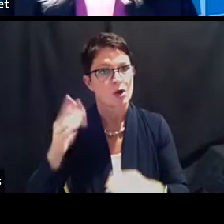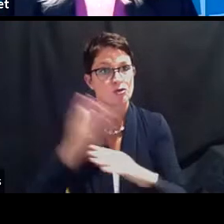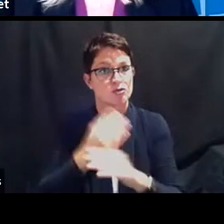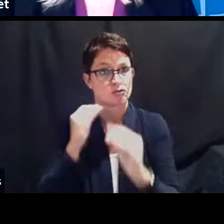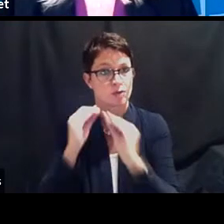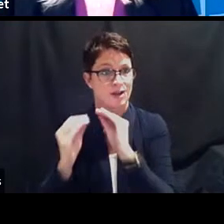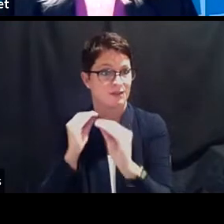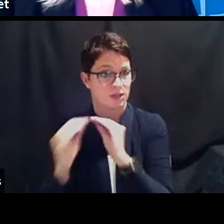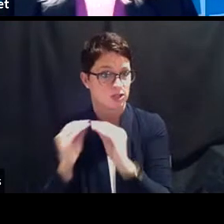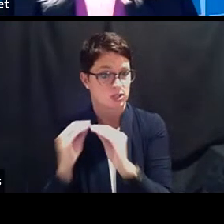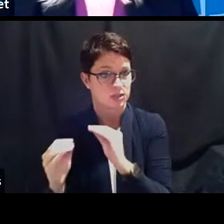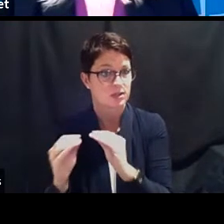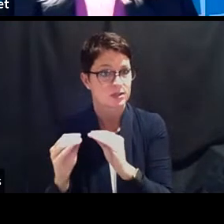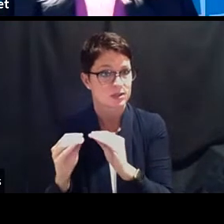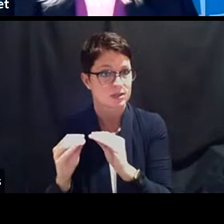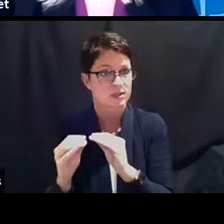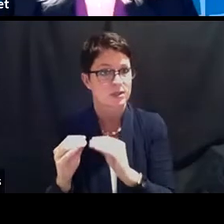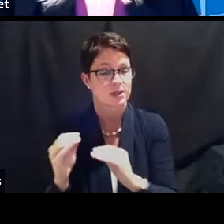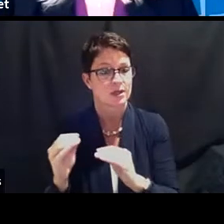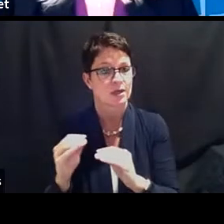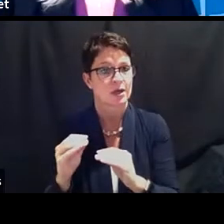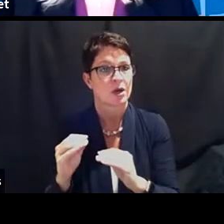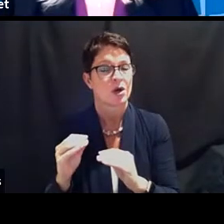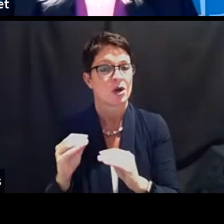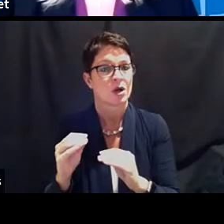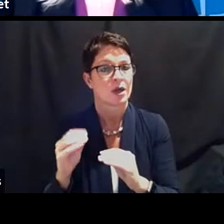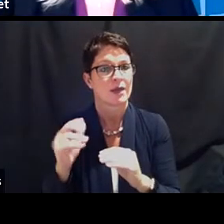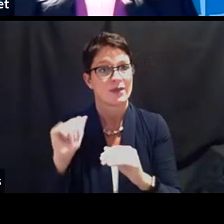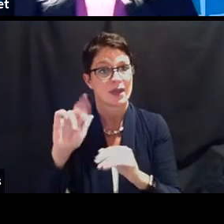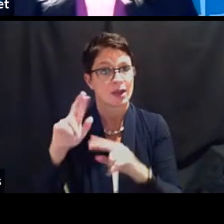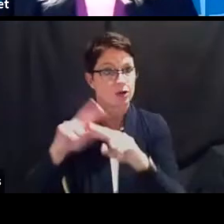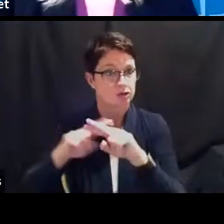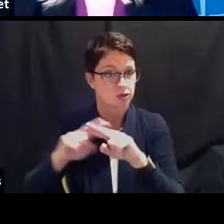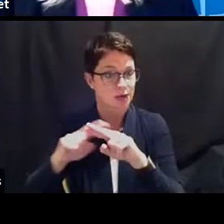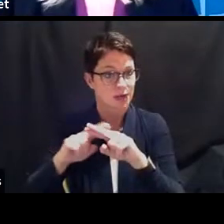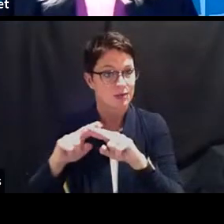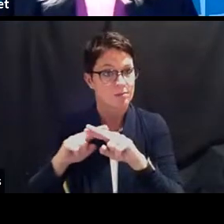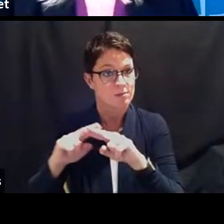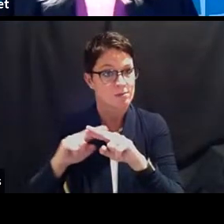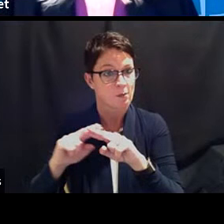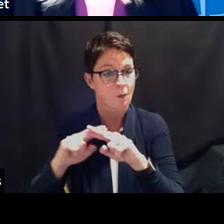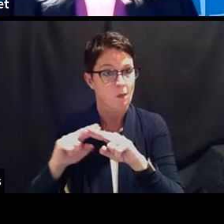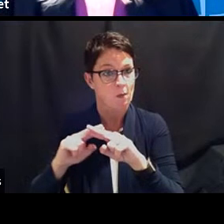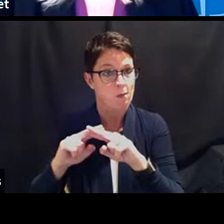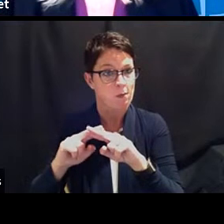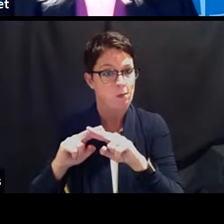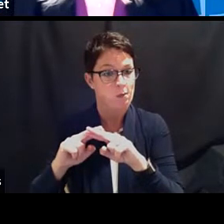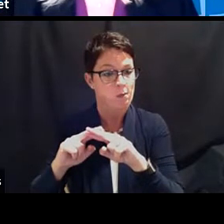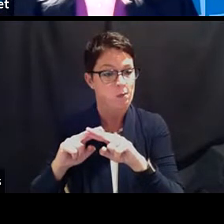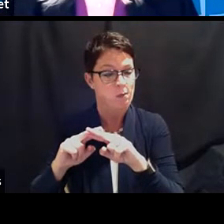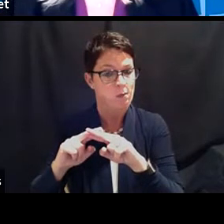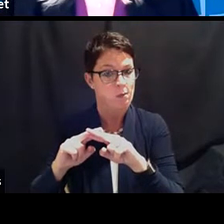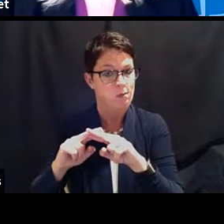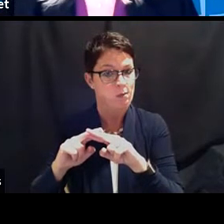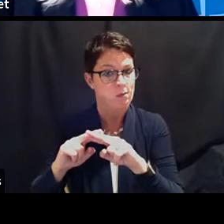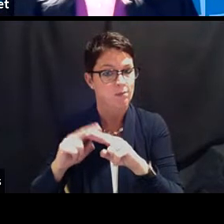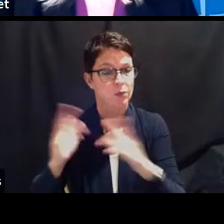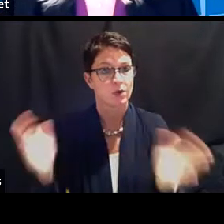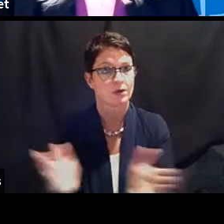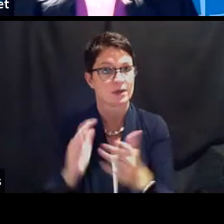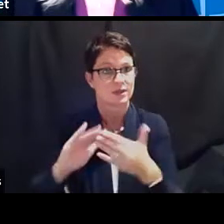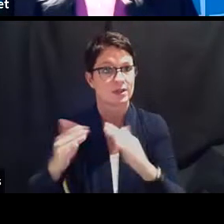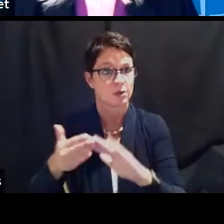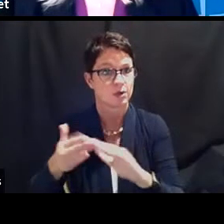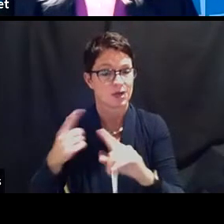renovations and will accompany addition AirTran, and are not put in place to the expense of the community and the